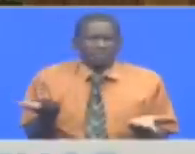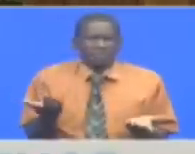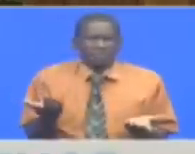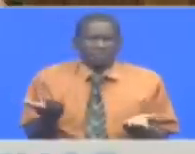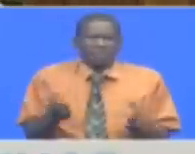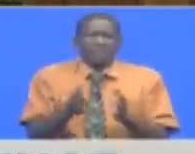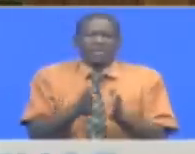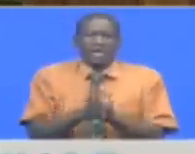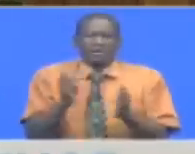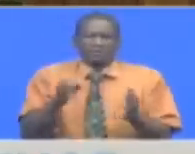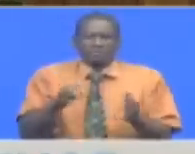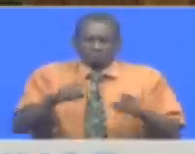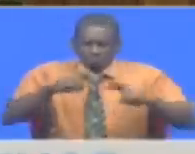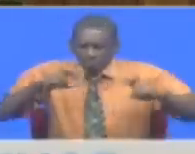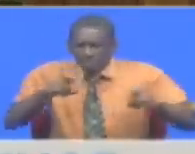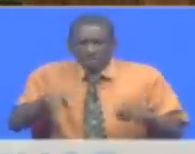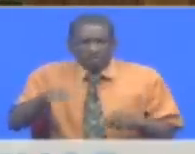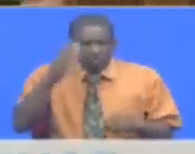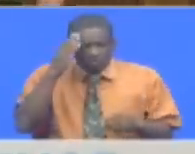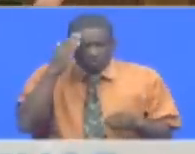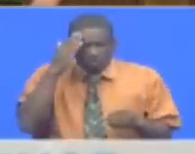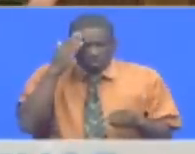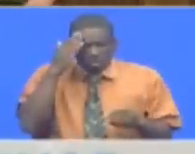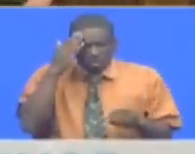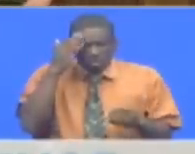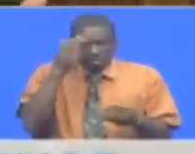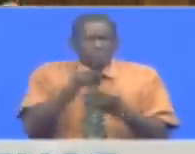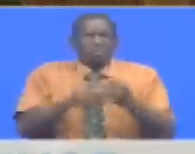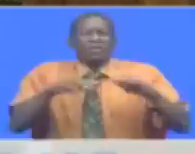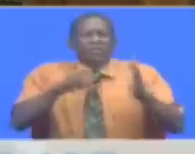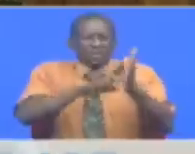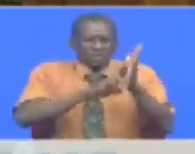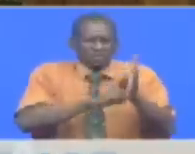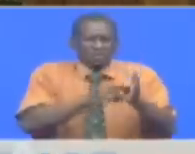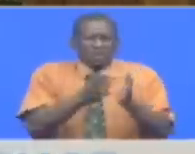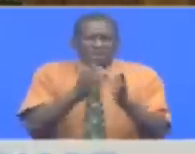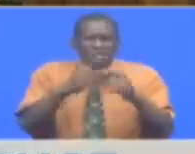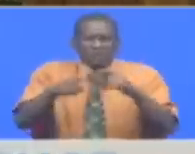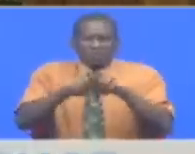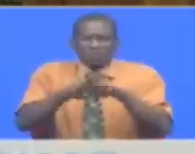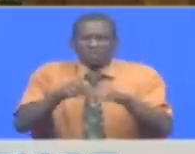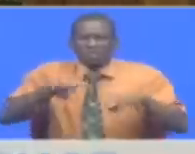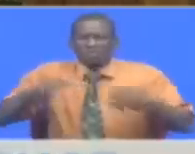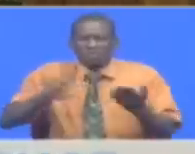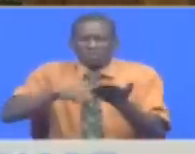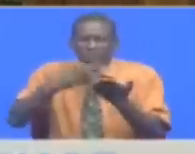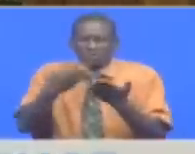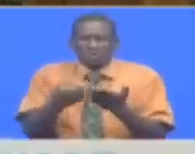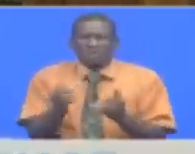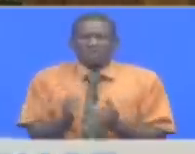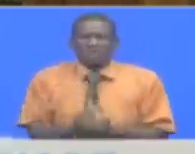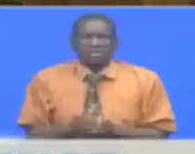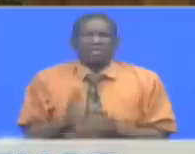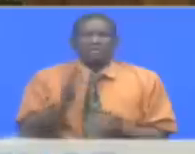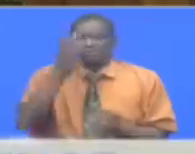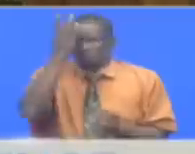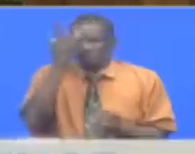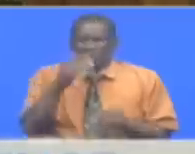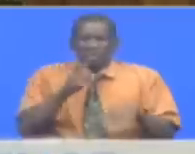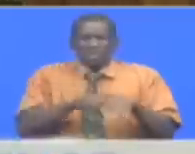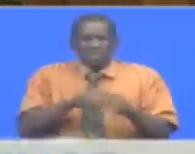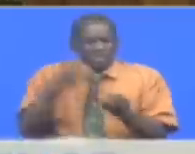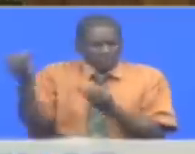you get and you find out, because it is both about representation, but it is also about resources. Because when we